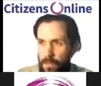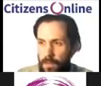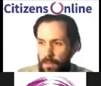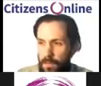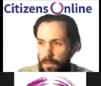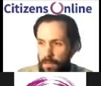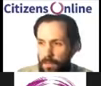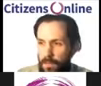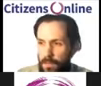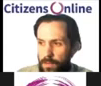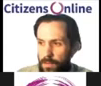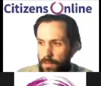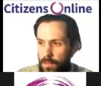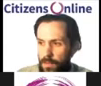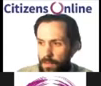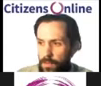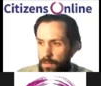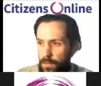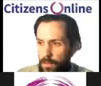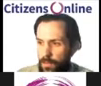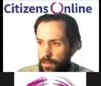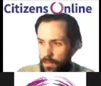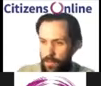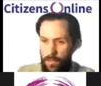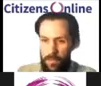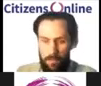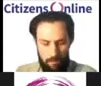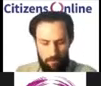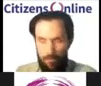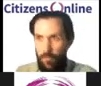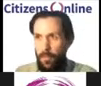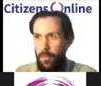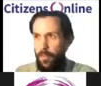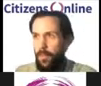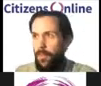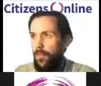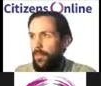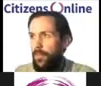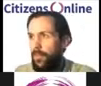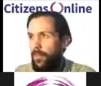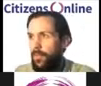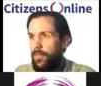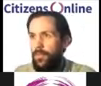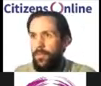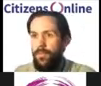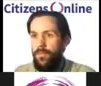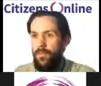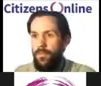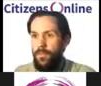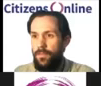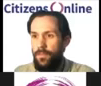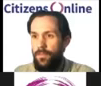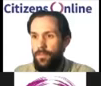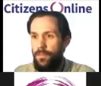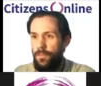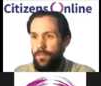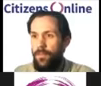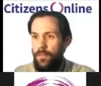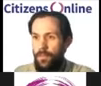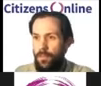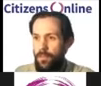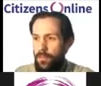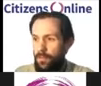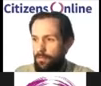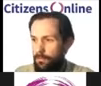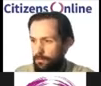sure things are accessible, and being accessible means being free quite often. It's a reality that we're all facing. But that